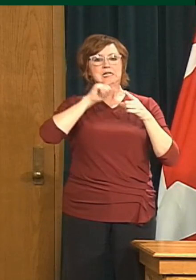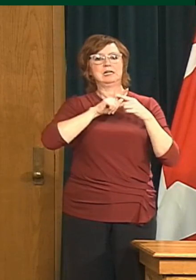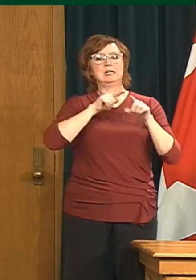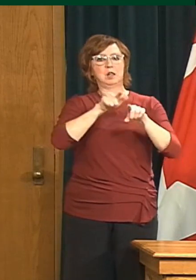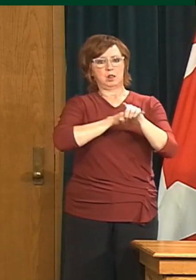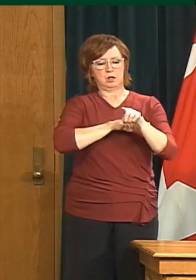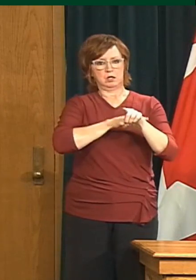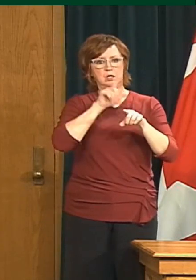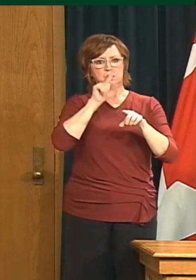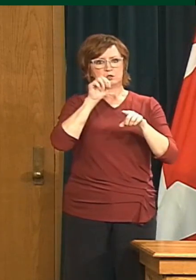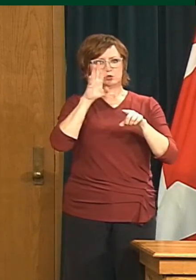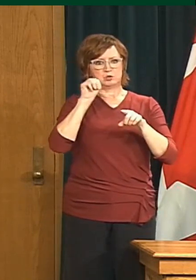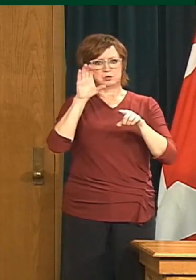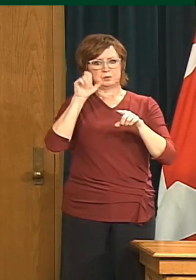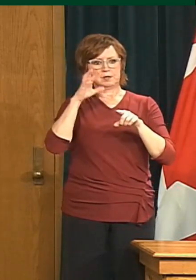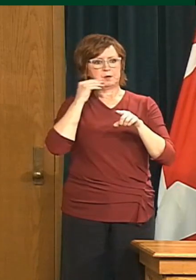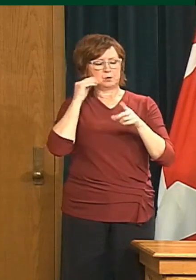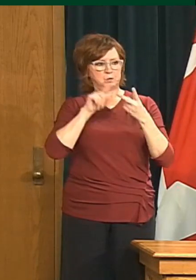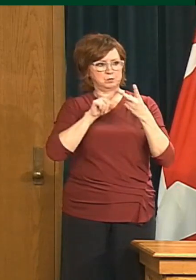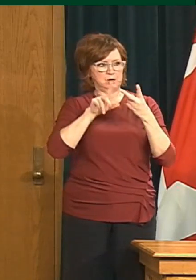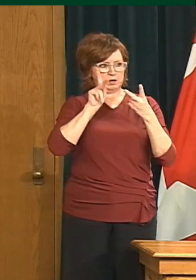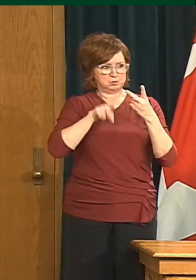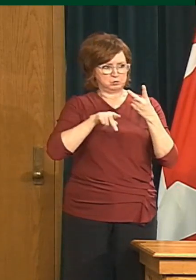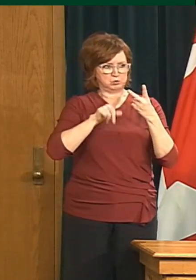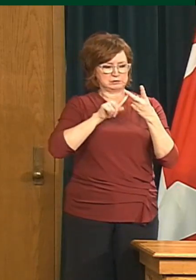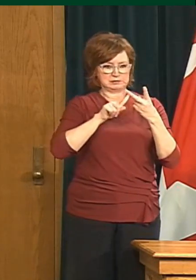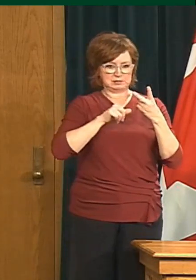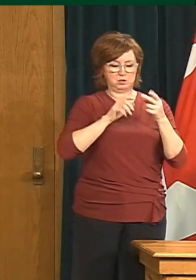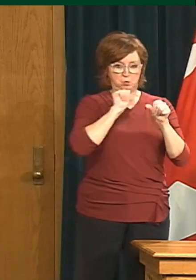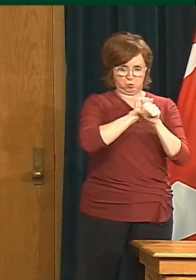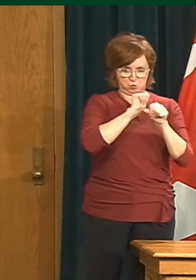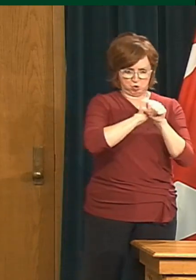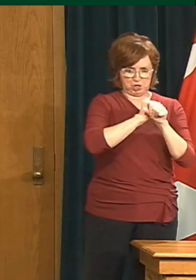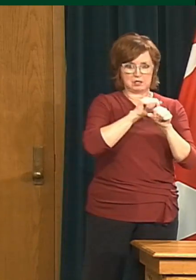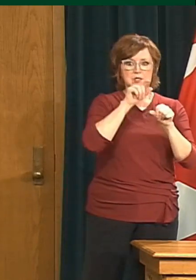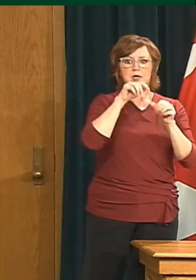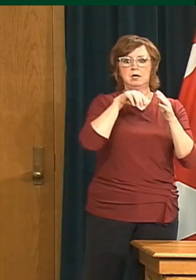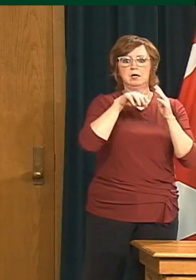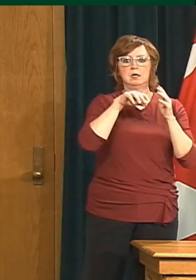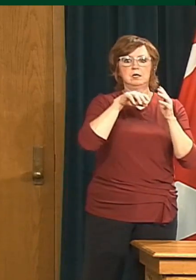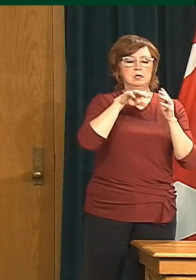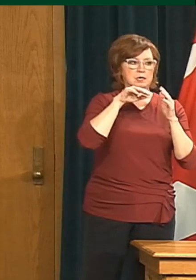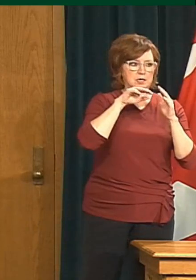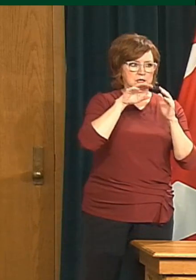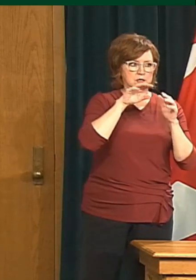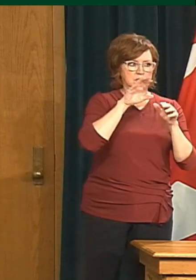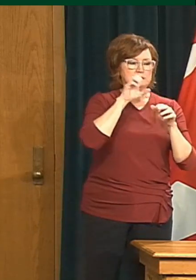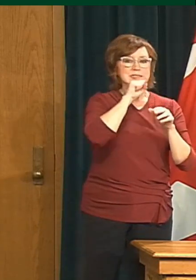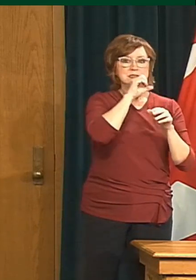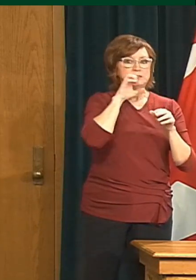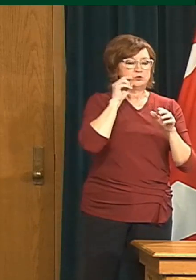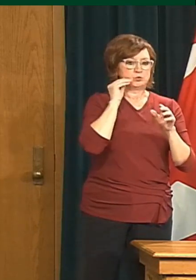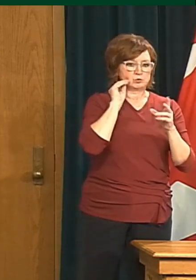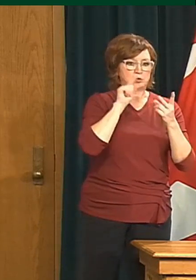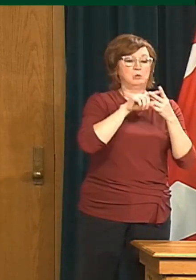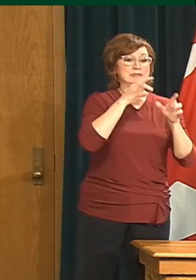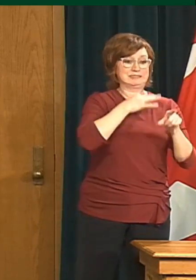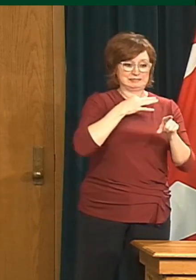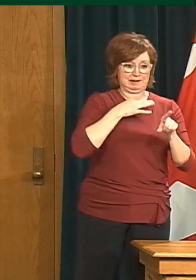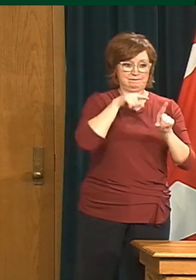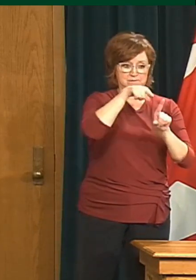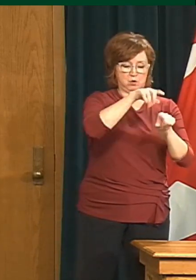at a long-term care home who was in La Loche who passed it on to a resident. That's how I understood it. Just wanted to confirm that's correct. And then